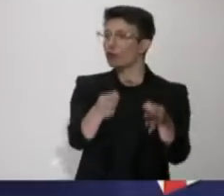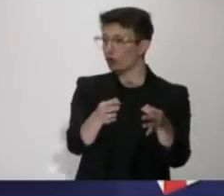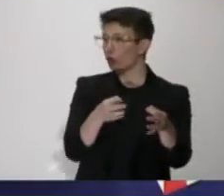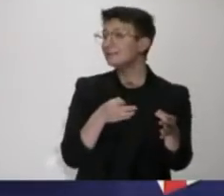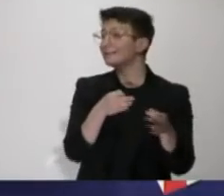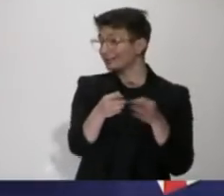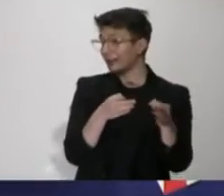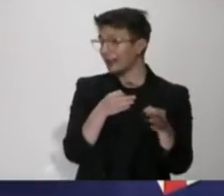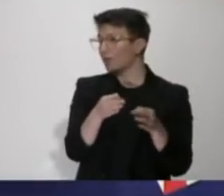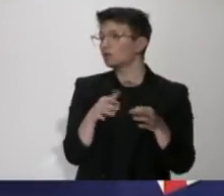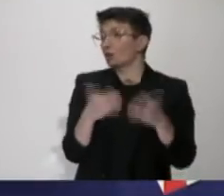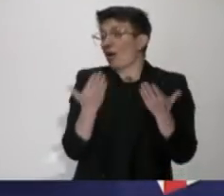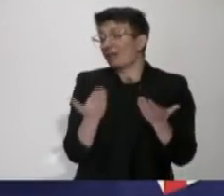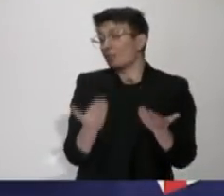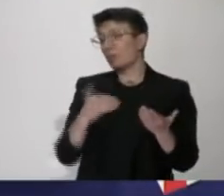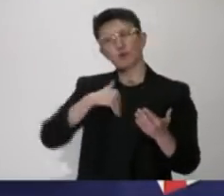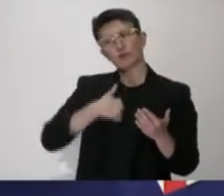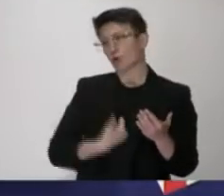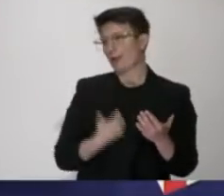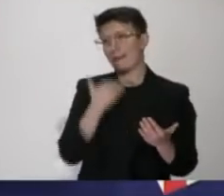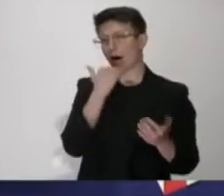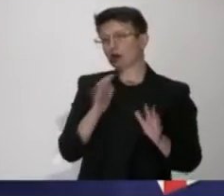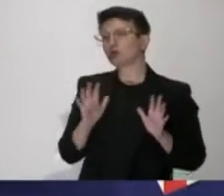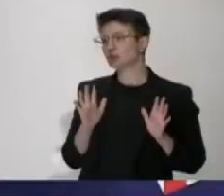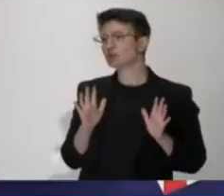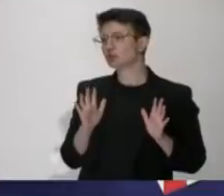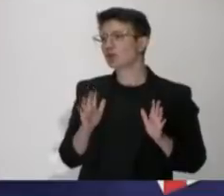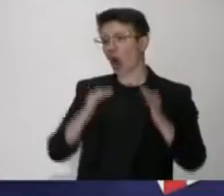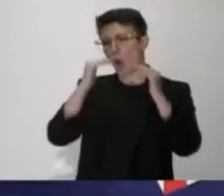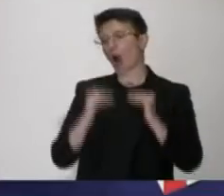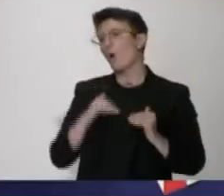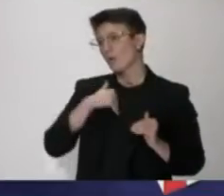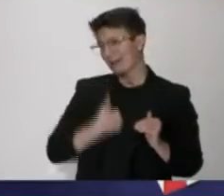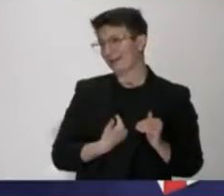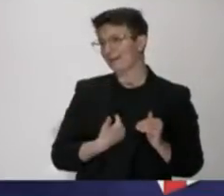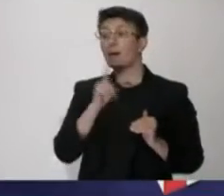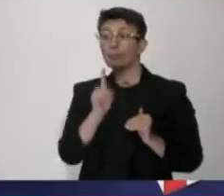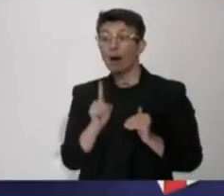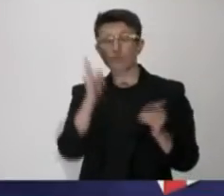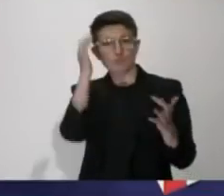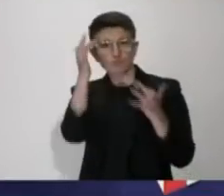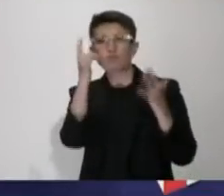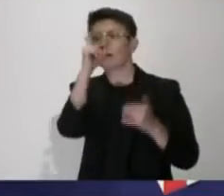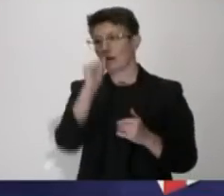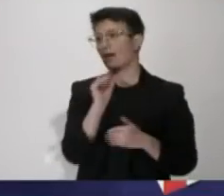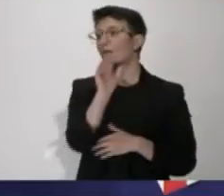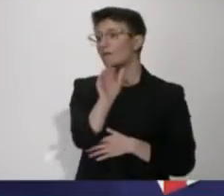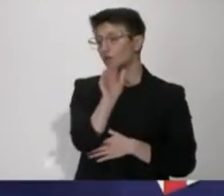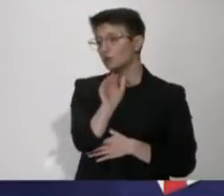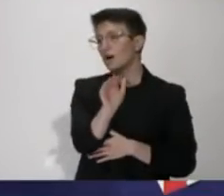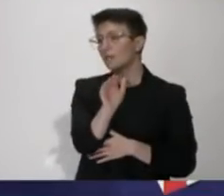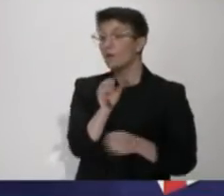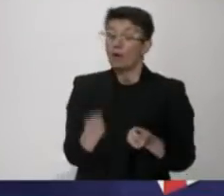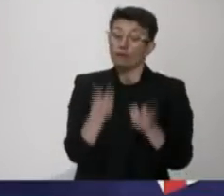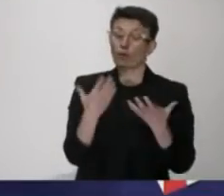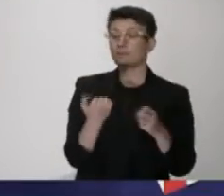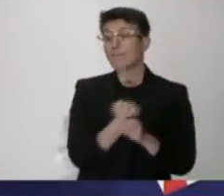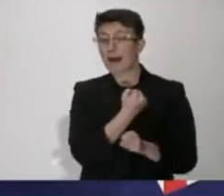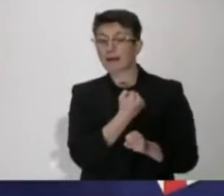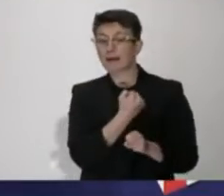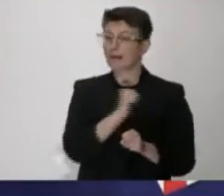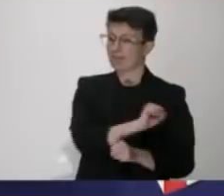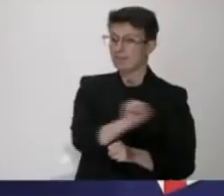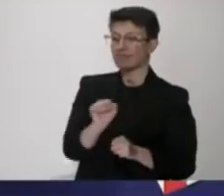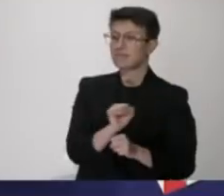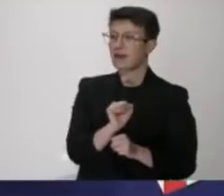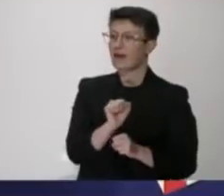pick up your earlier question, clearly there is a set of decisions to be made between the banks and their customers,